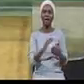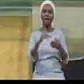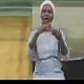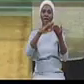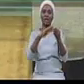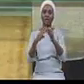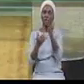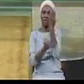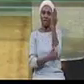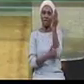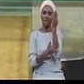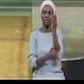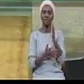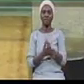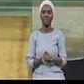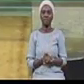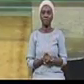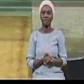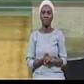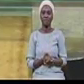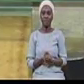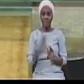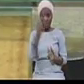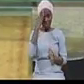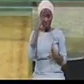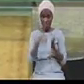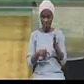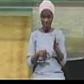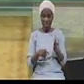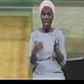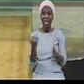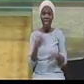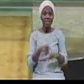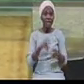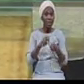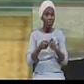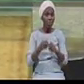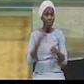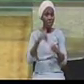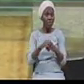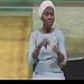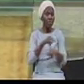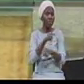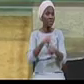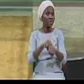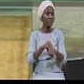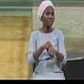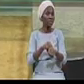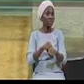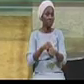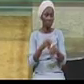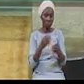You know what? Whenever there's a problem in the nation, poverty,